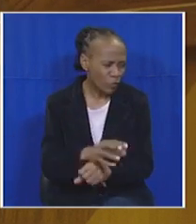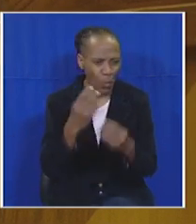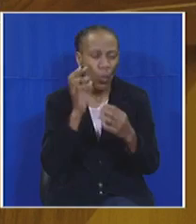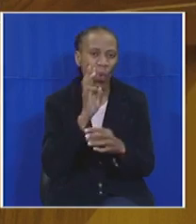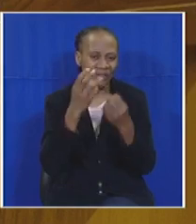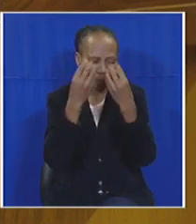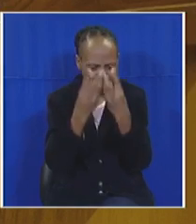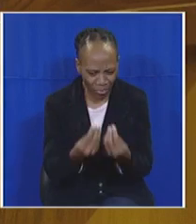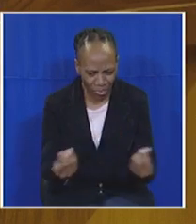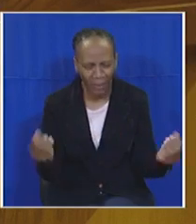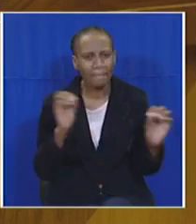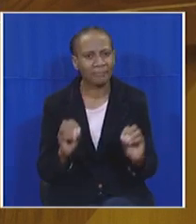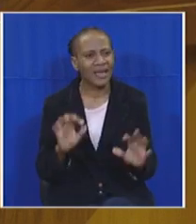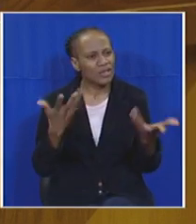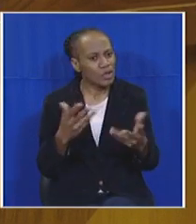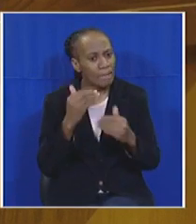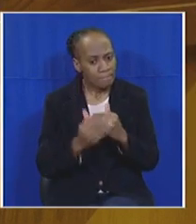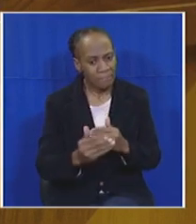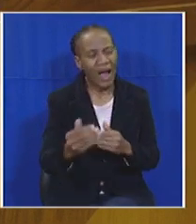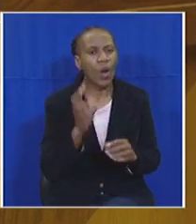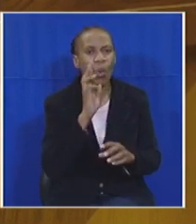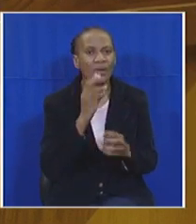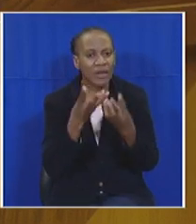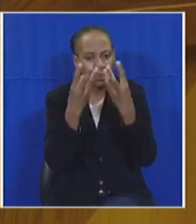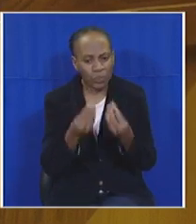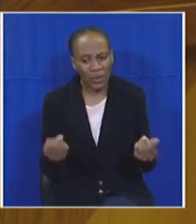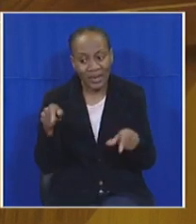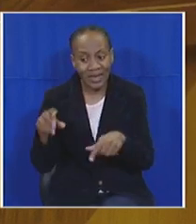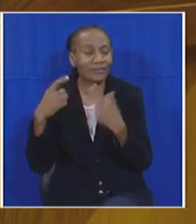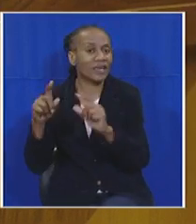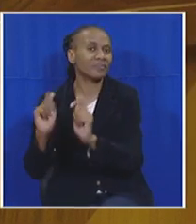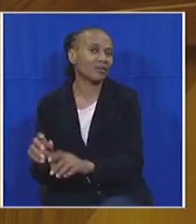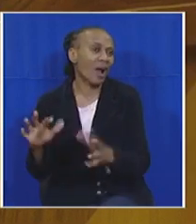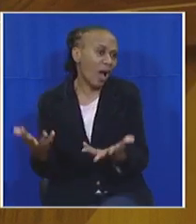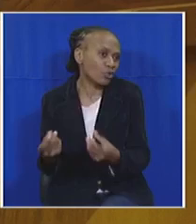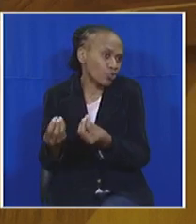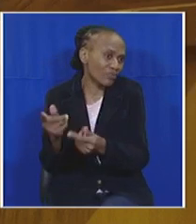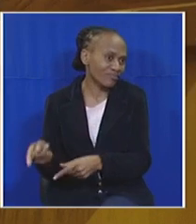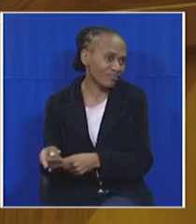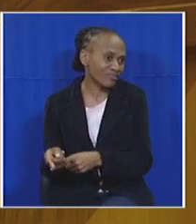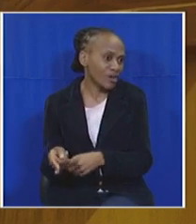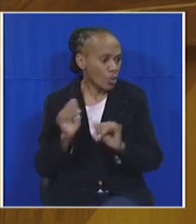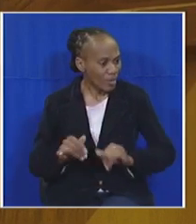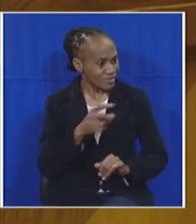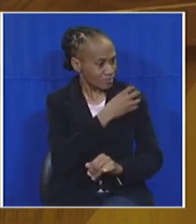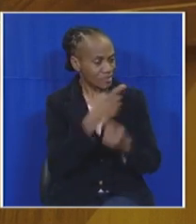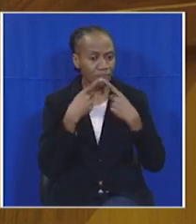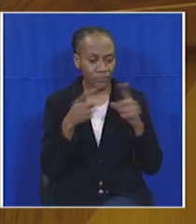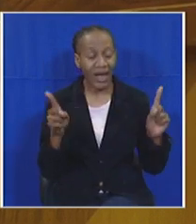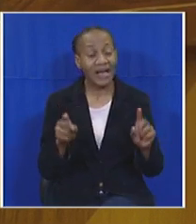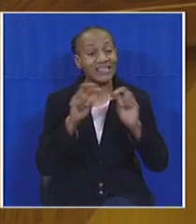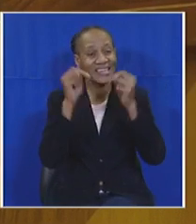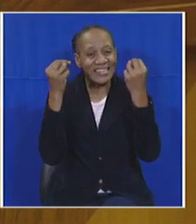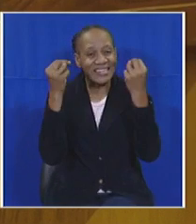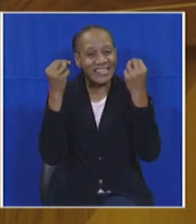What contingency plans are in place to address the water scarcity in Cape Town? Why has the minister not declared a national disaster